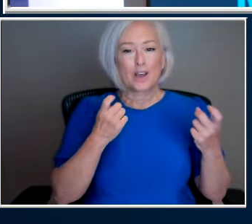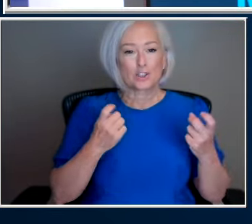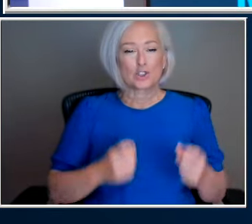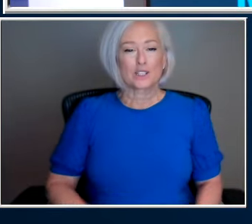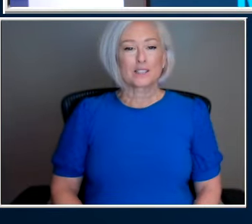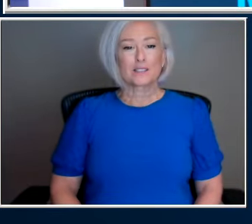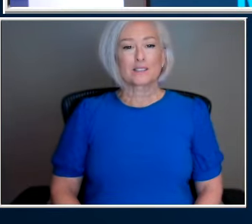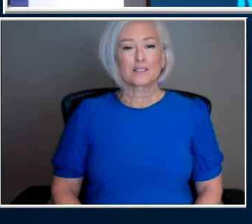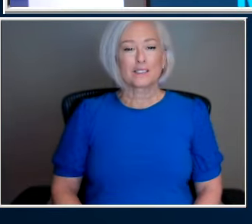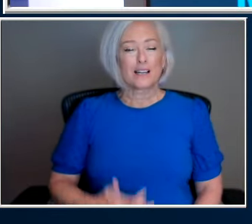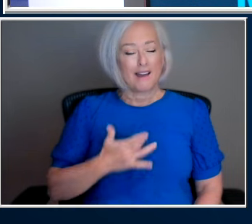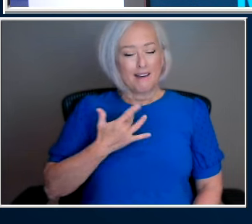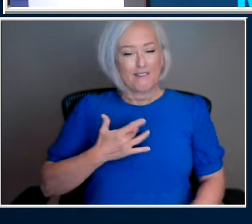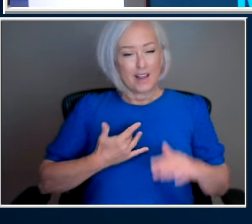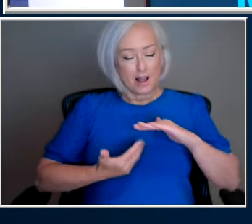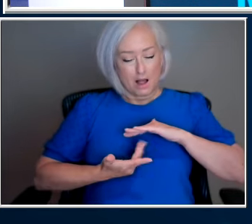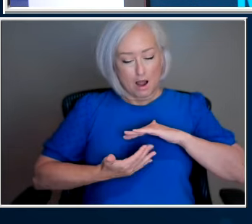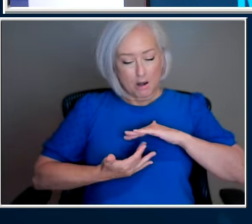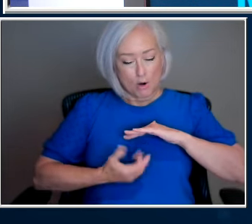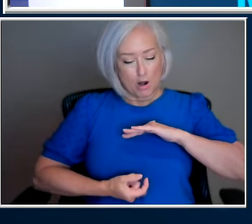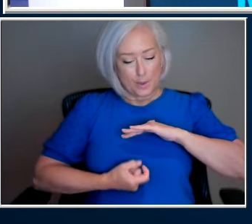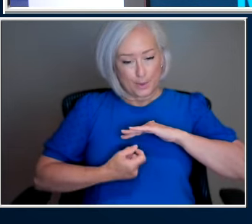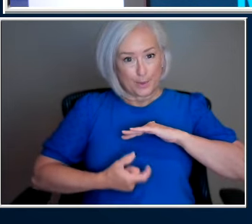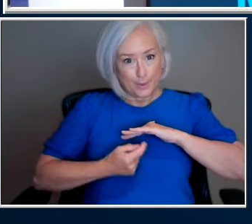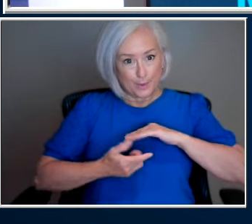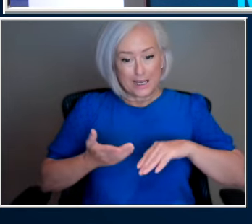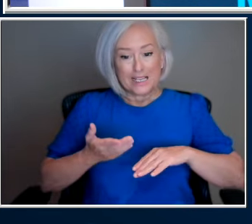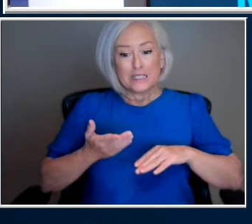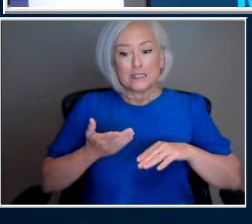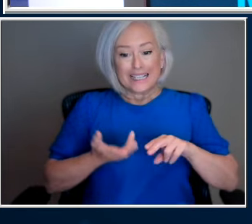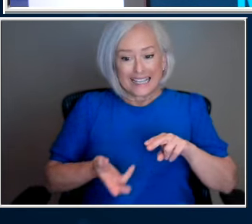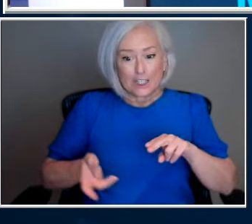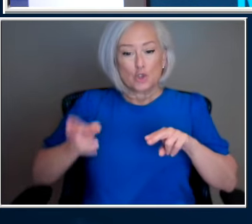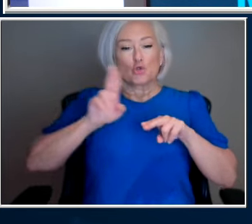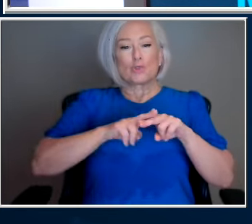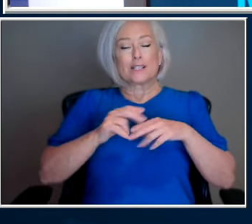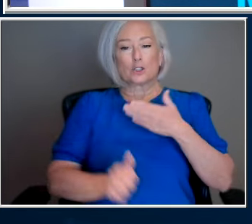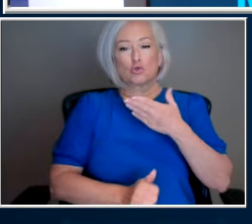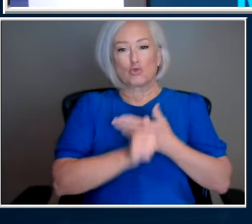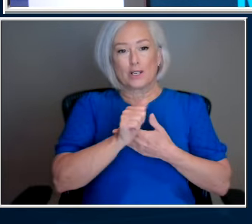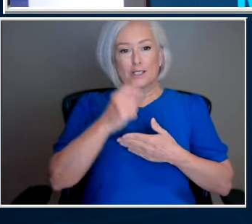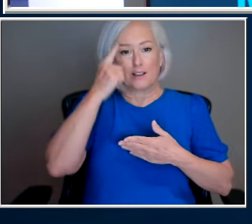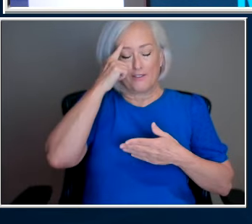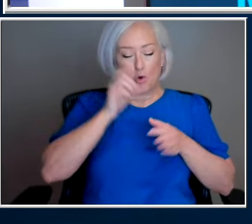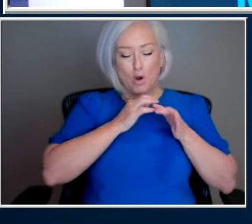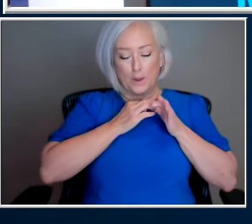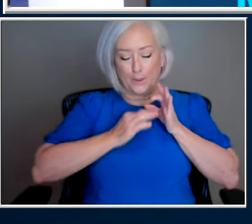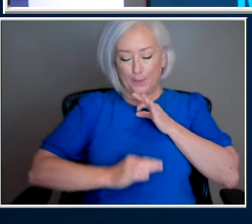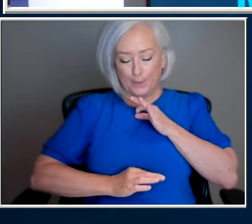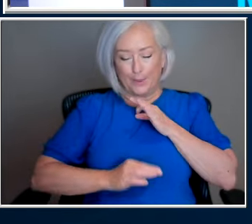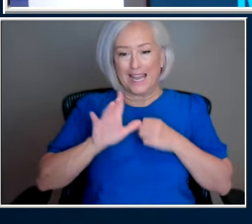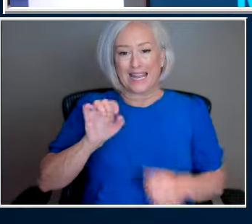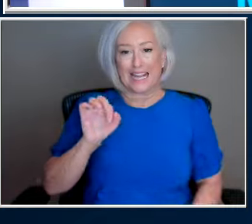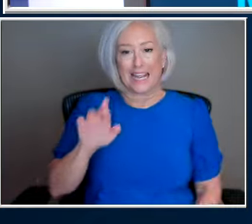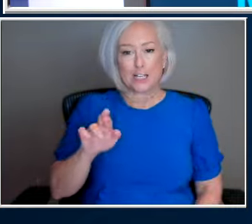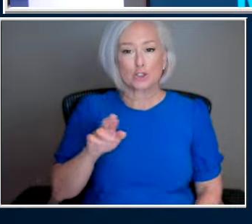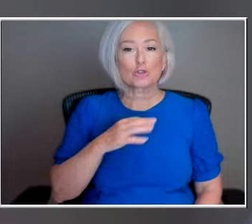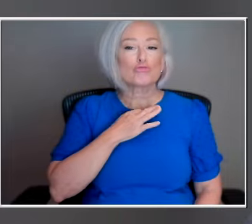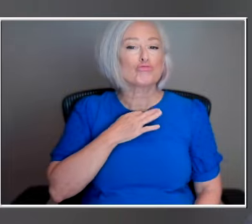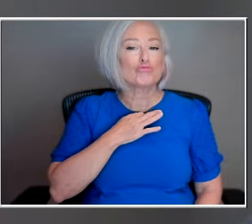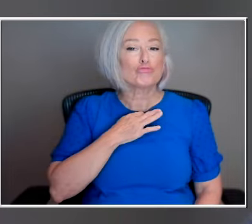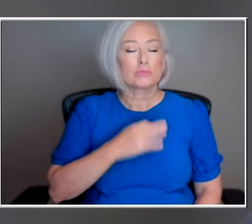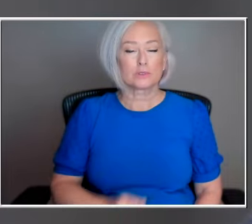or acid reflux increase my risk of esophagus cancer? Dr. Kasi, what should people know about that?